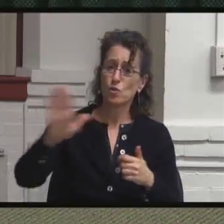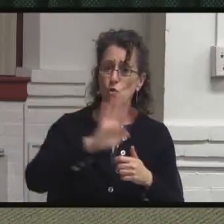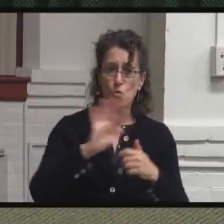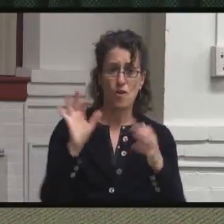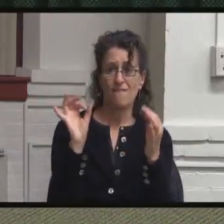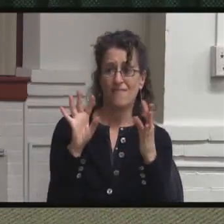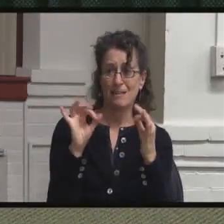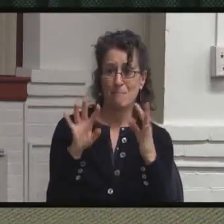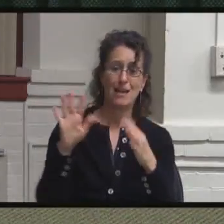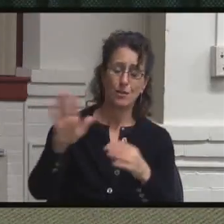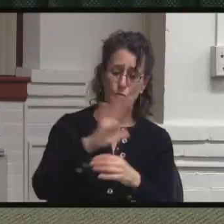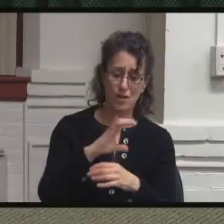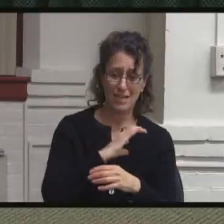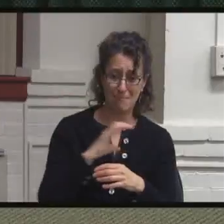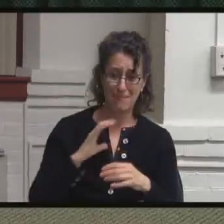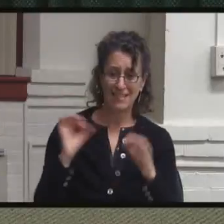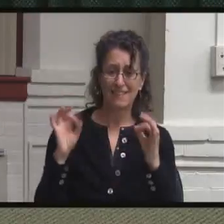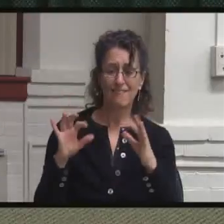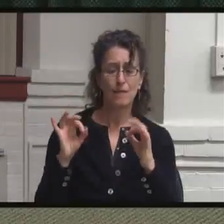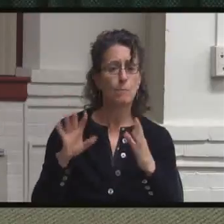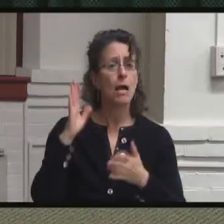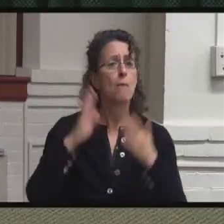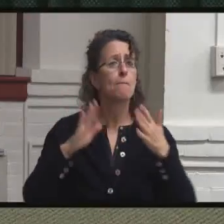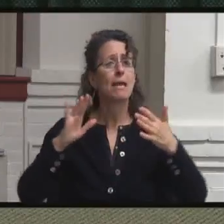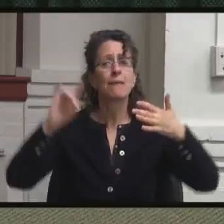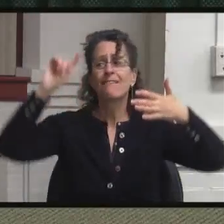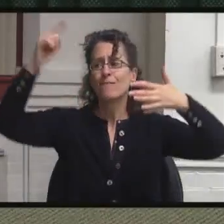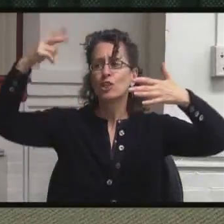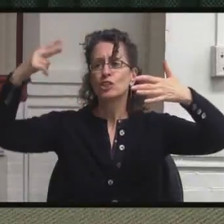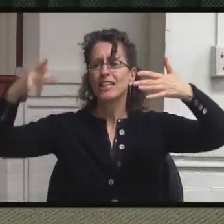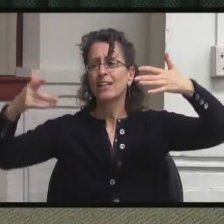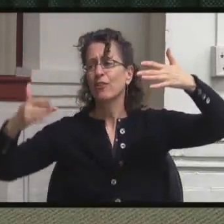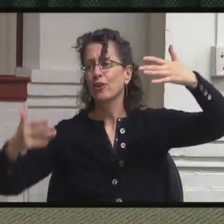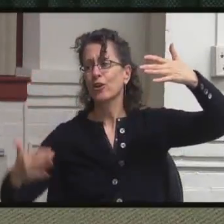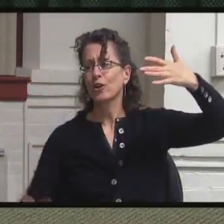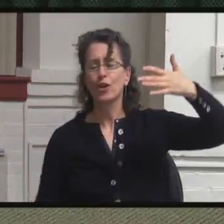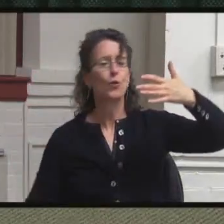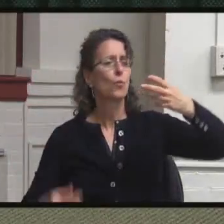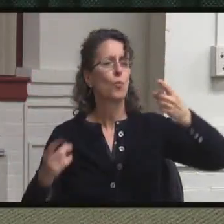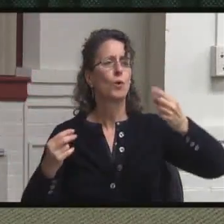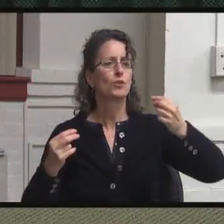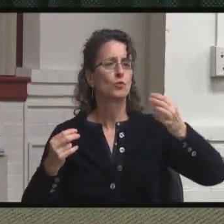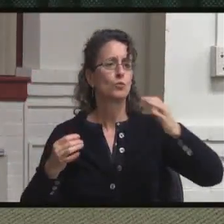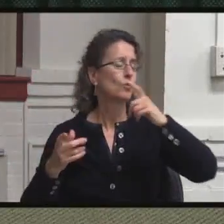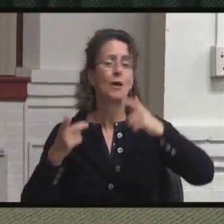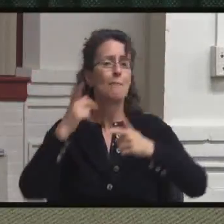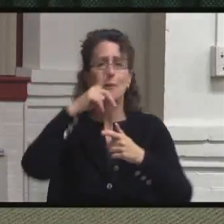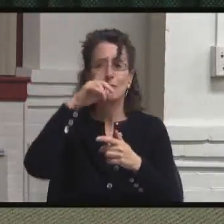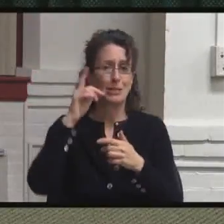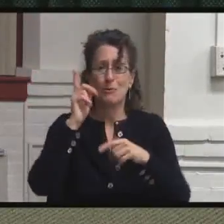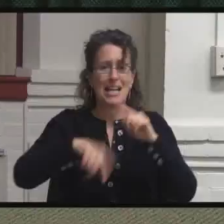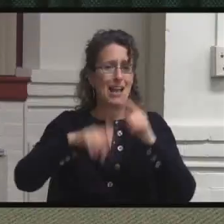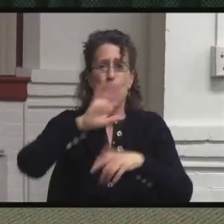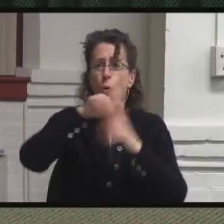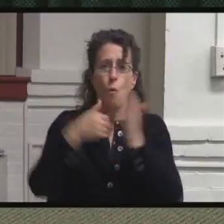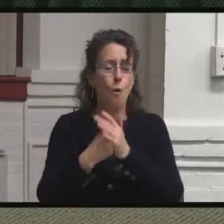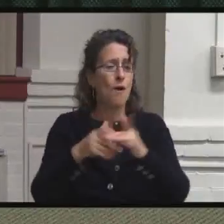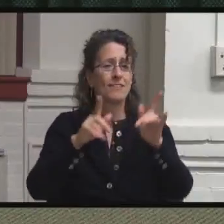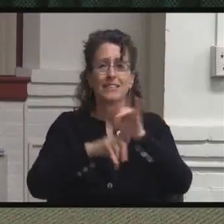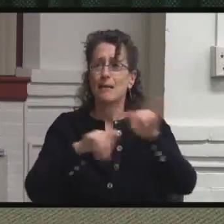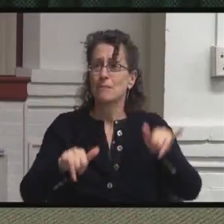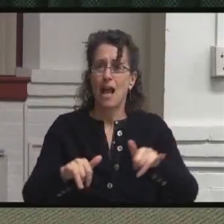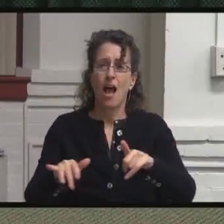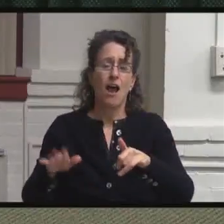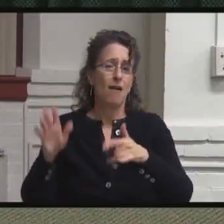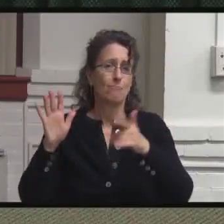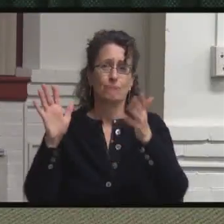what might be an appropriate first or second step in terms of maximizing eventual savings. So we will look to